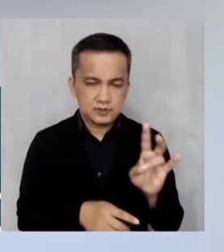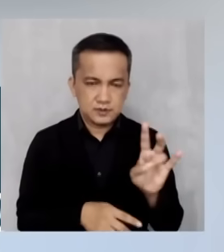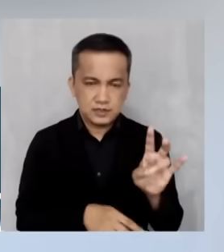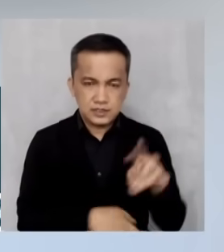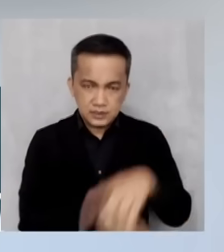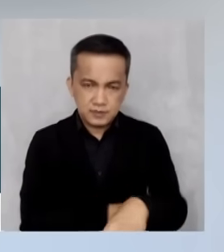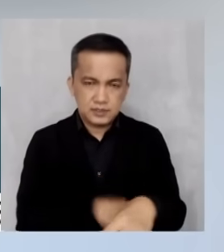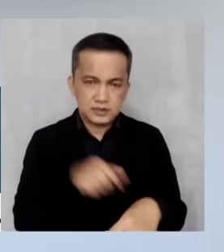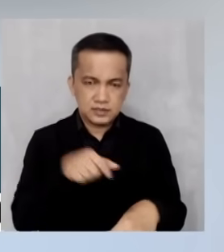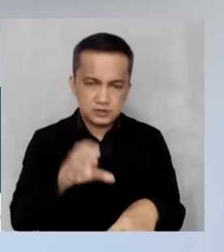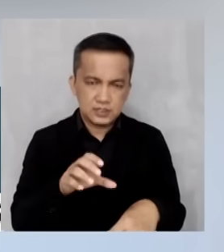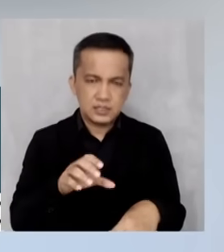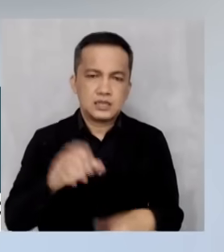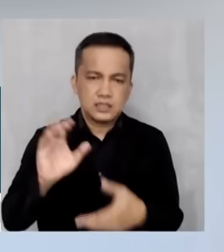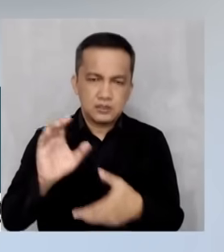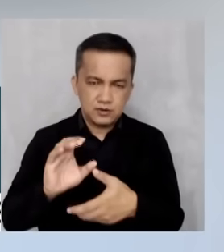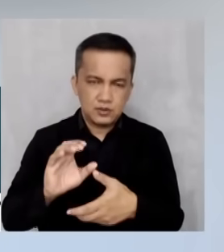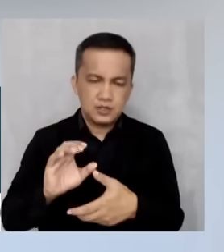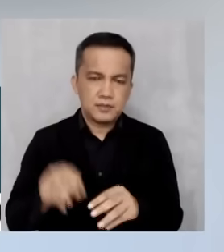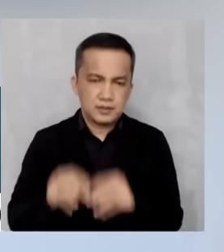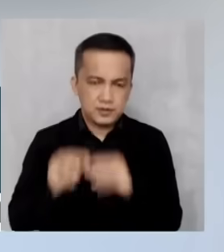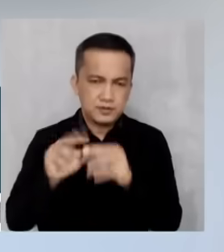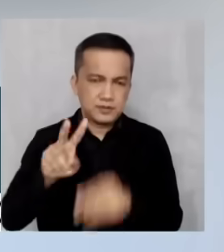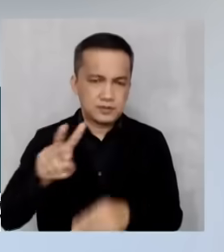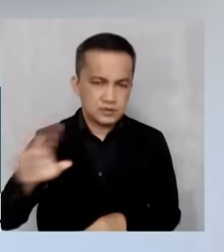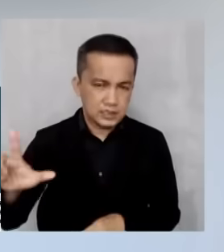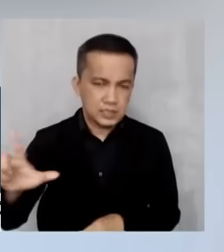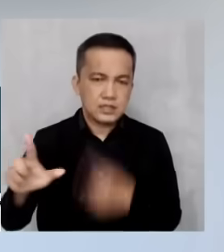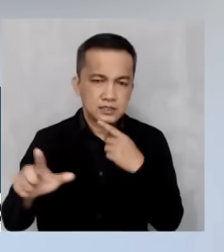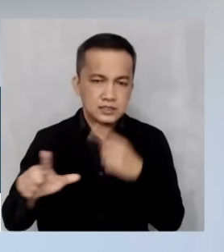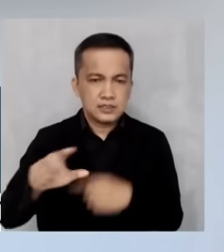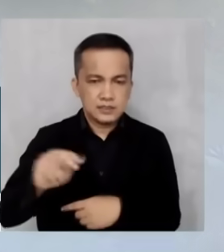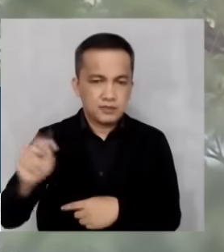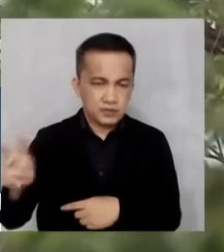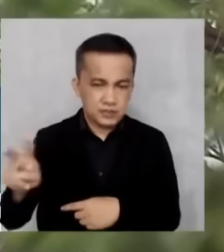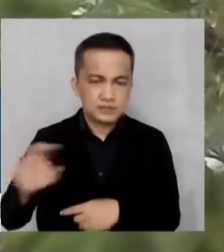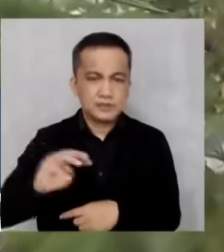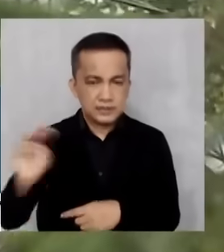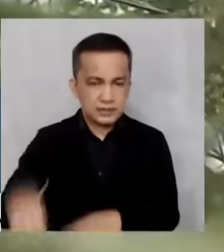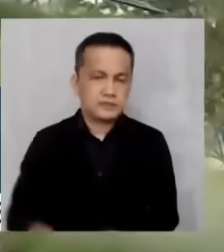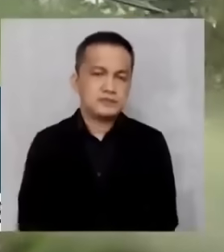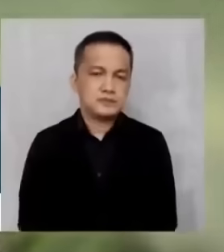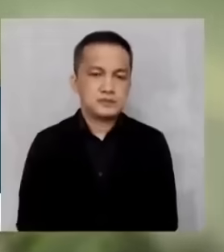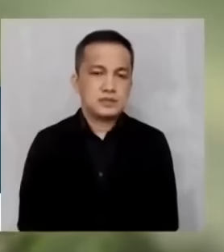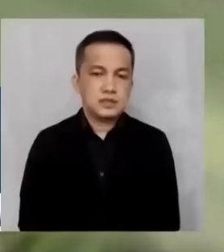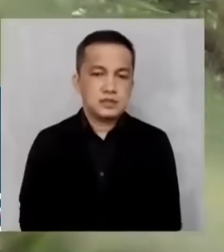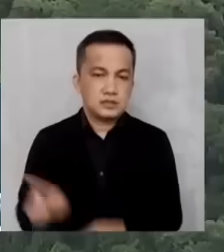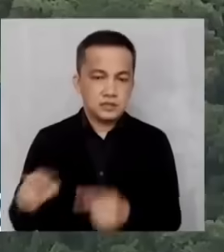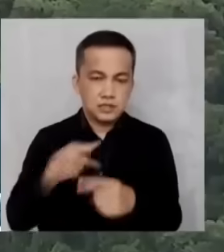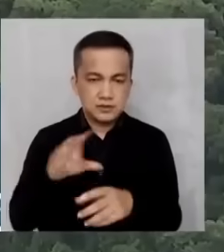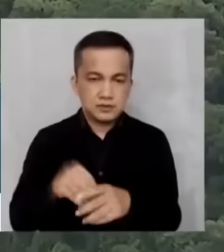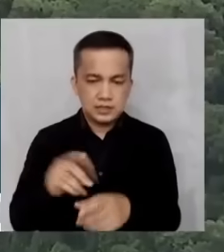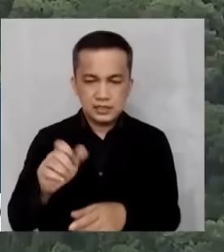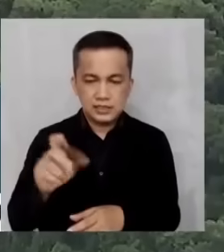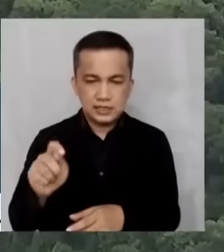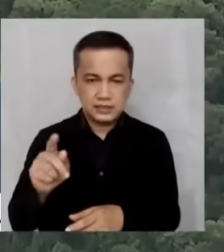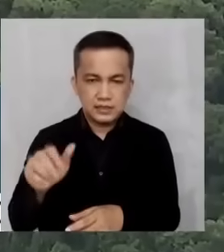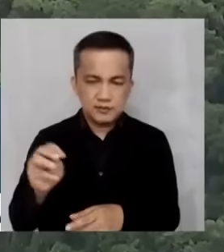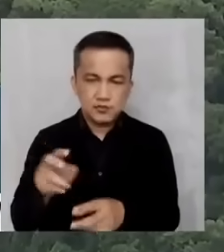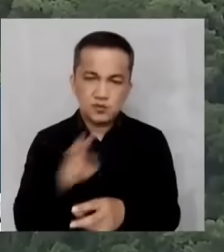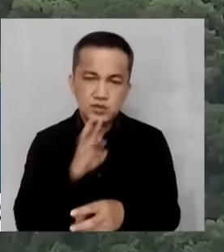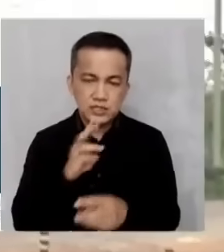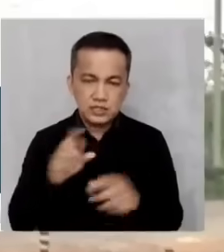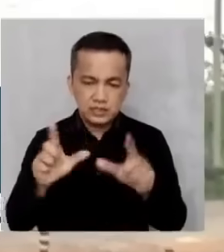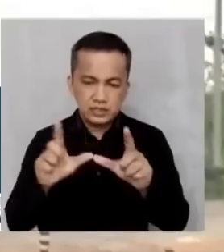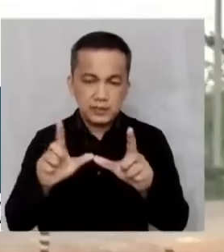City, Caloocan, Malabon, Valenzuela, Navotas, and Manila. This comes as Angat Dam Reservoir's water level continues